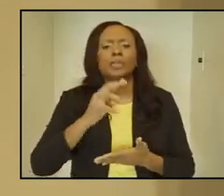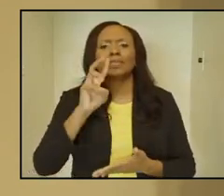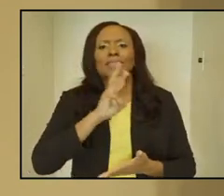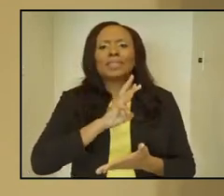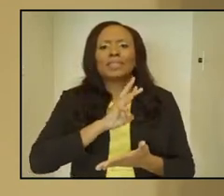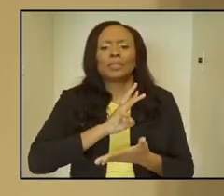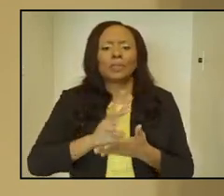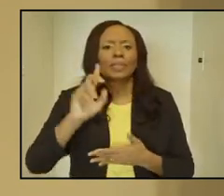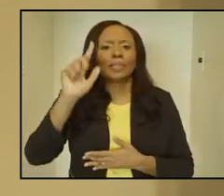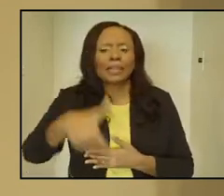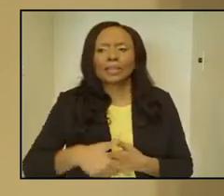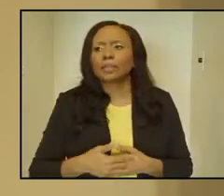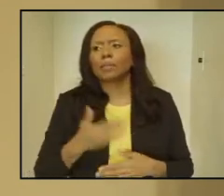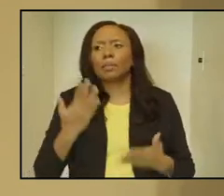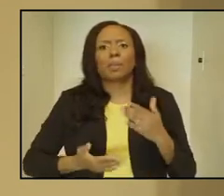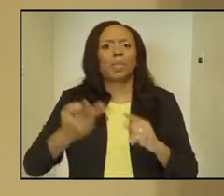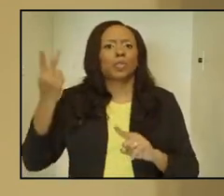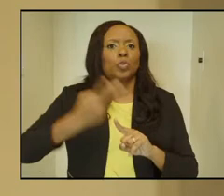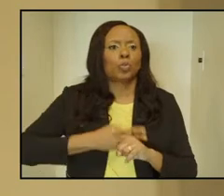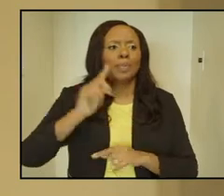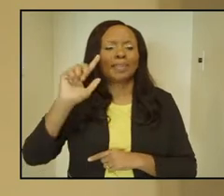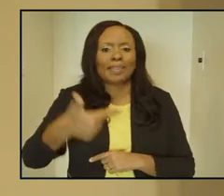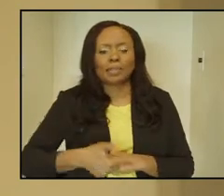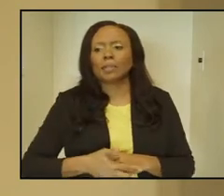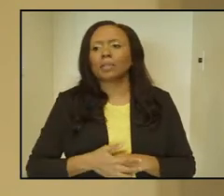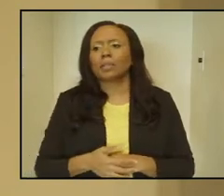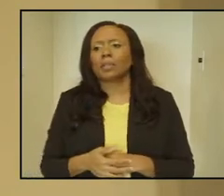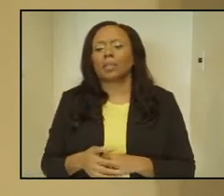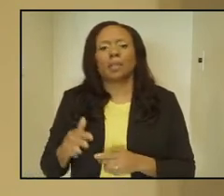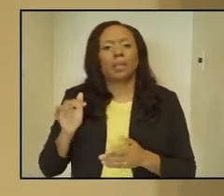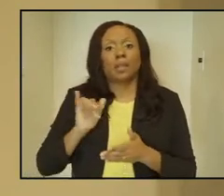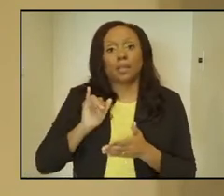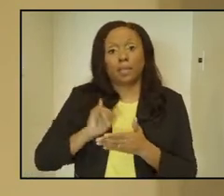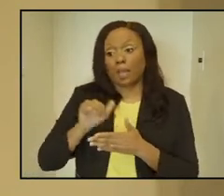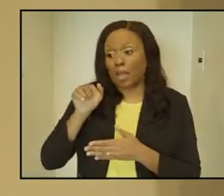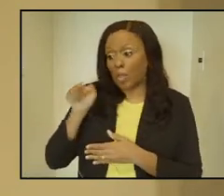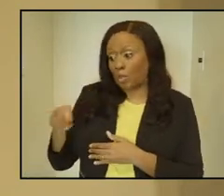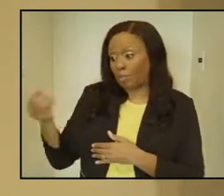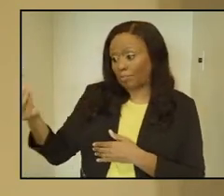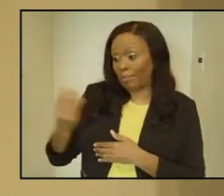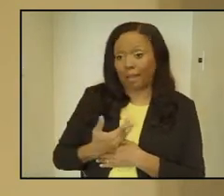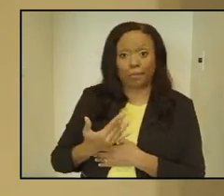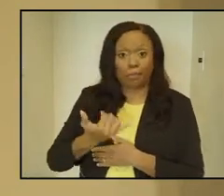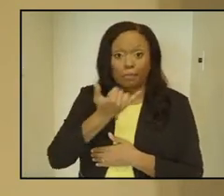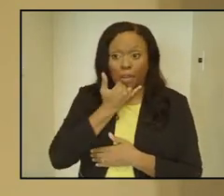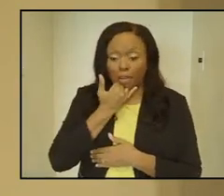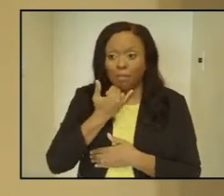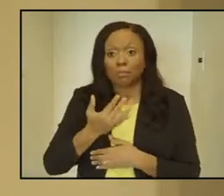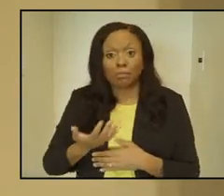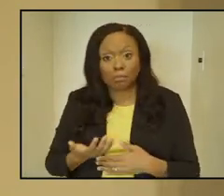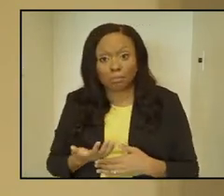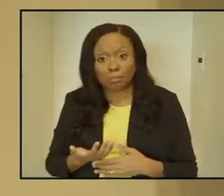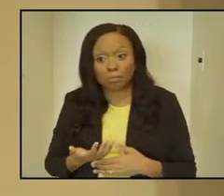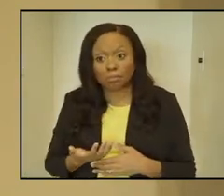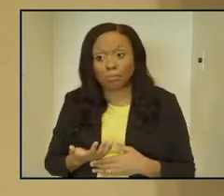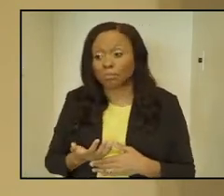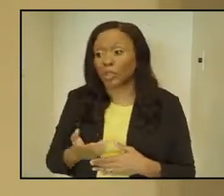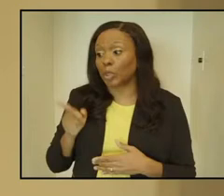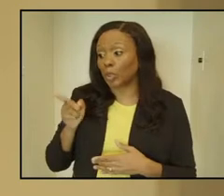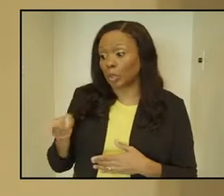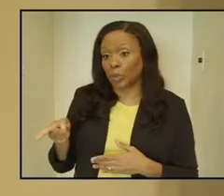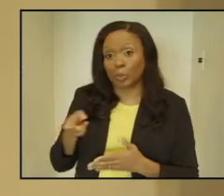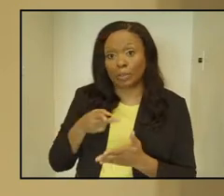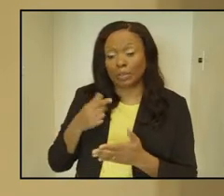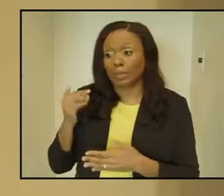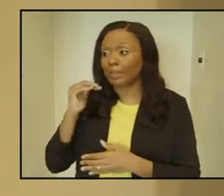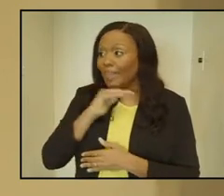2 months from now, that what you have sworn is untrue, the legislation says you must